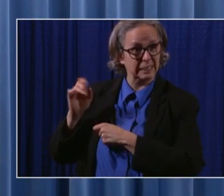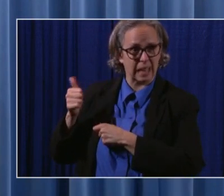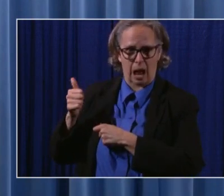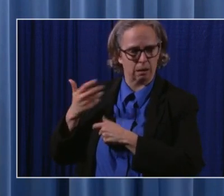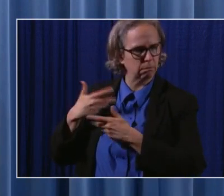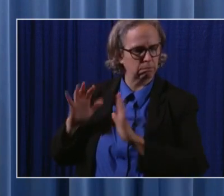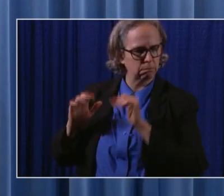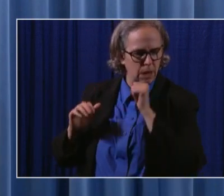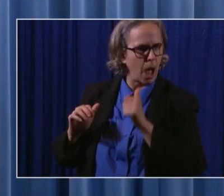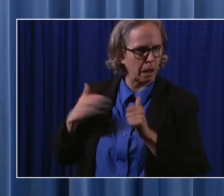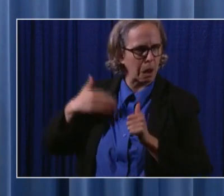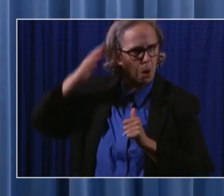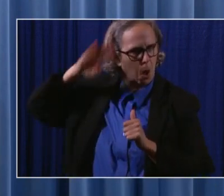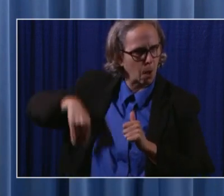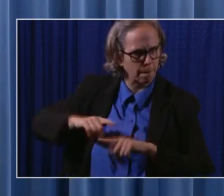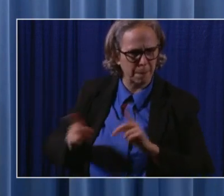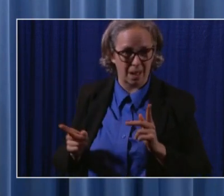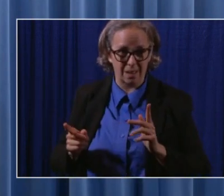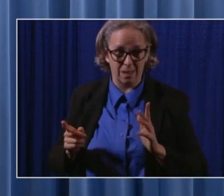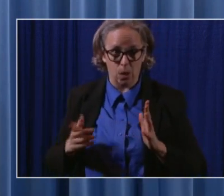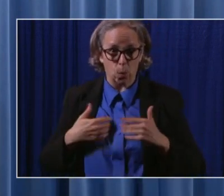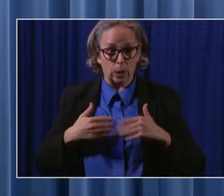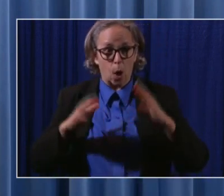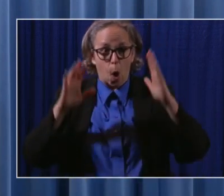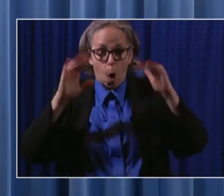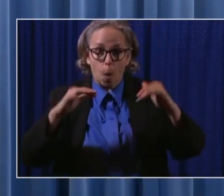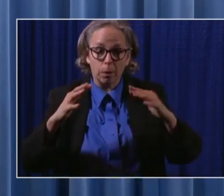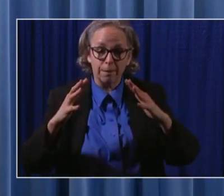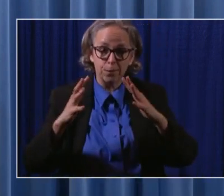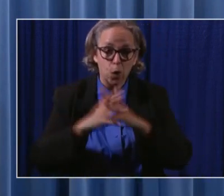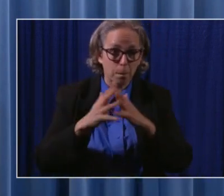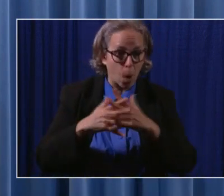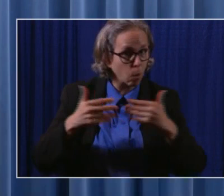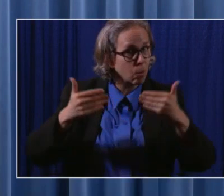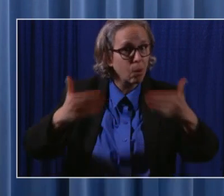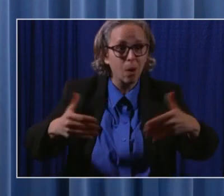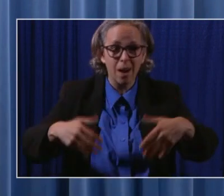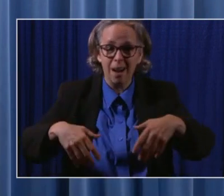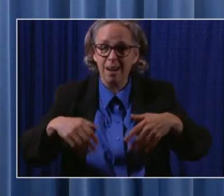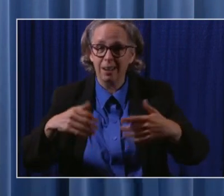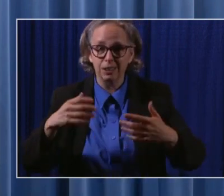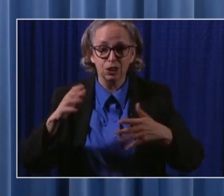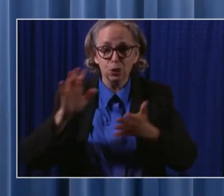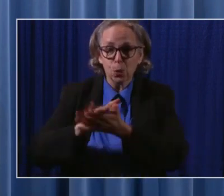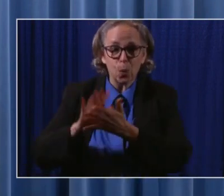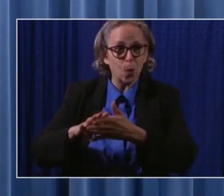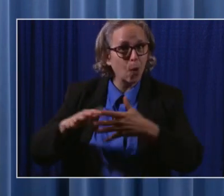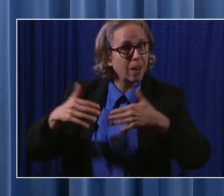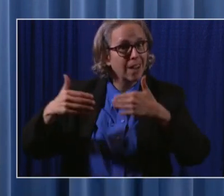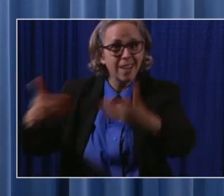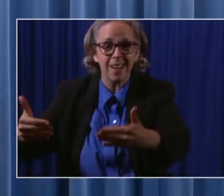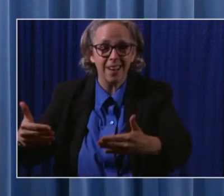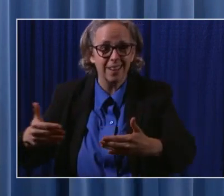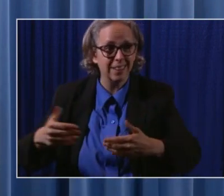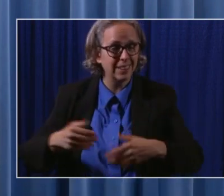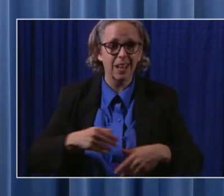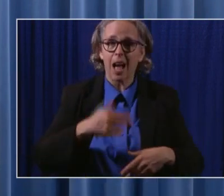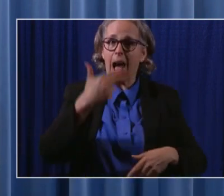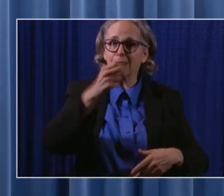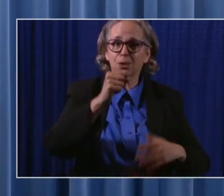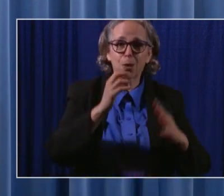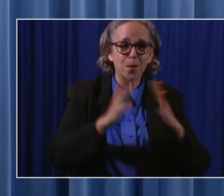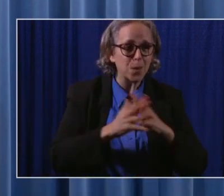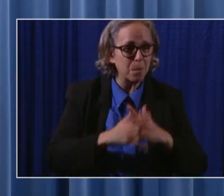football in the fall. We sure hope we have a school in the fall. We hope our kids can play Friday night football in the fall and run cross country and do other